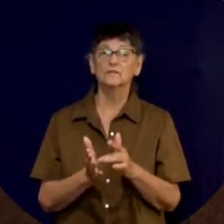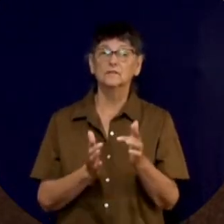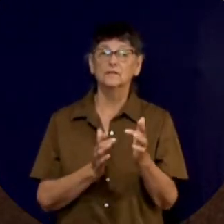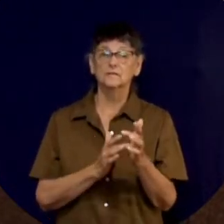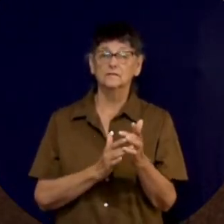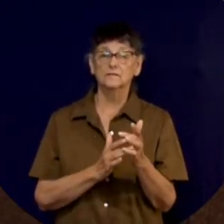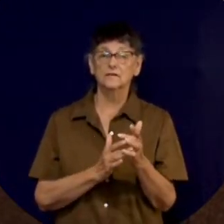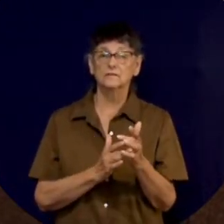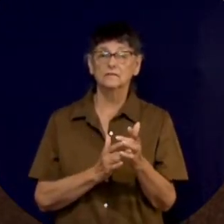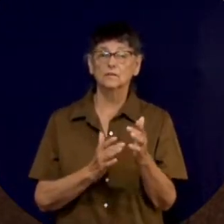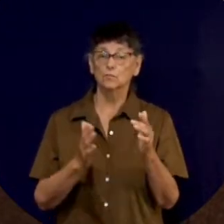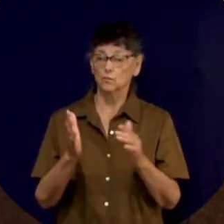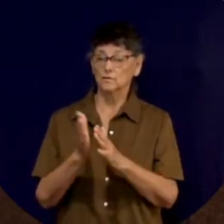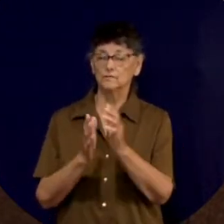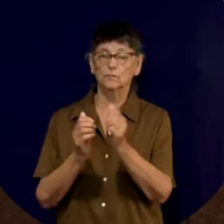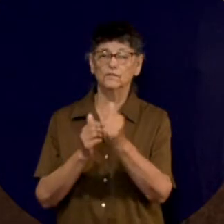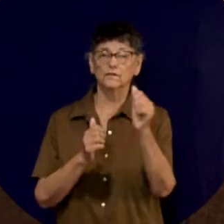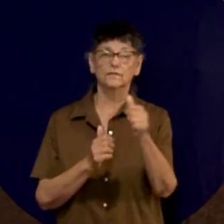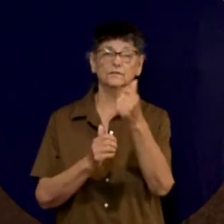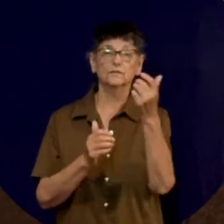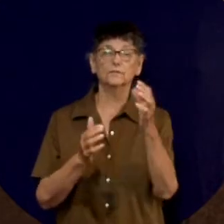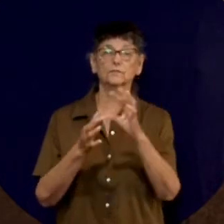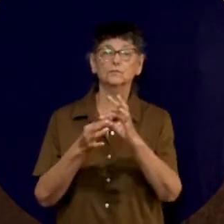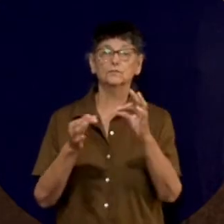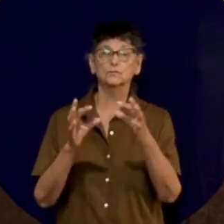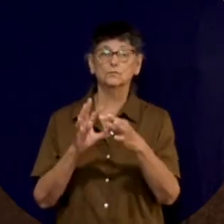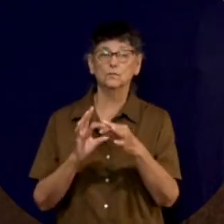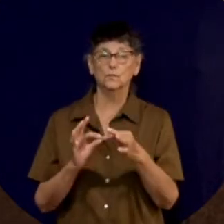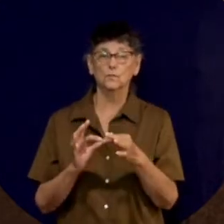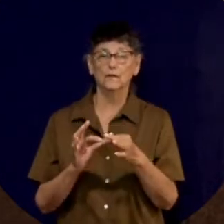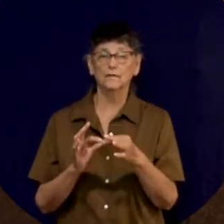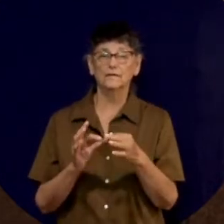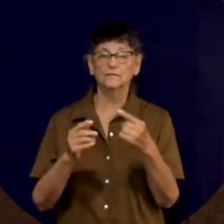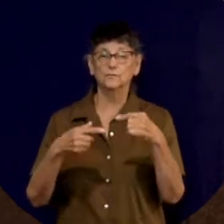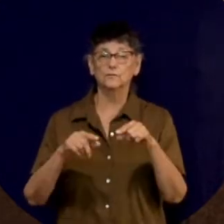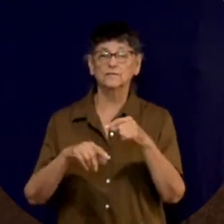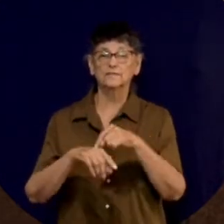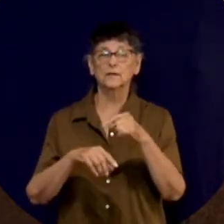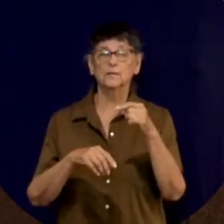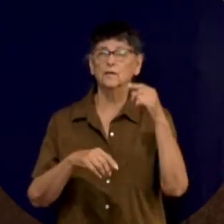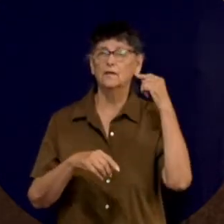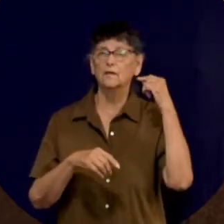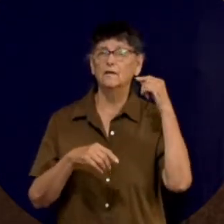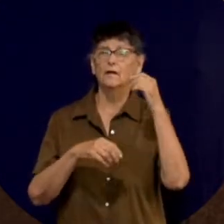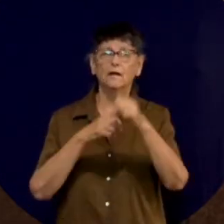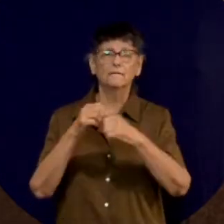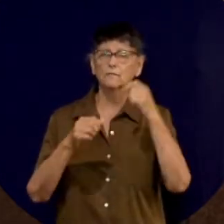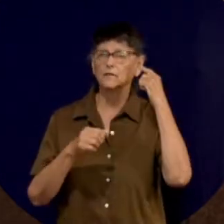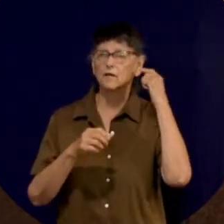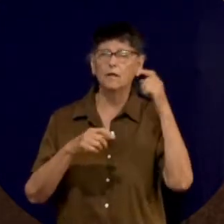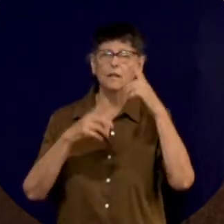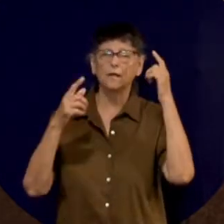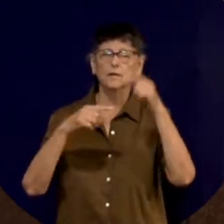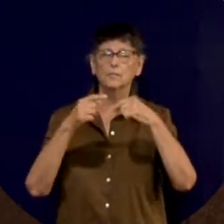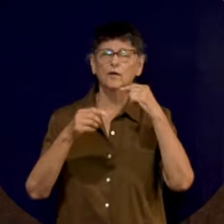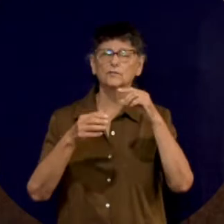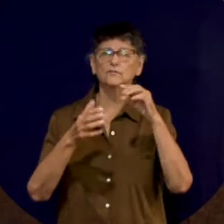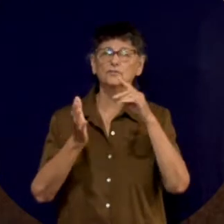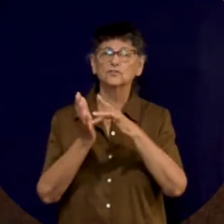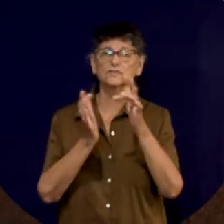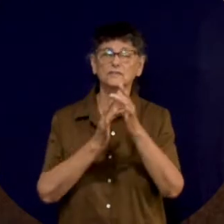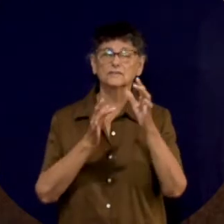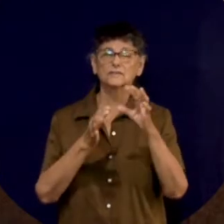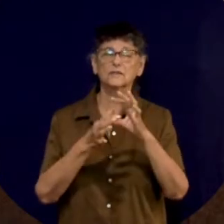Jesus presents us with another parable. During this time of year, we hear a lot of Jesus'